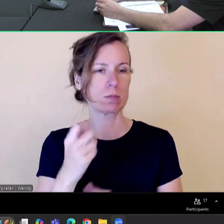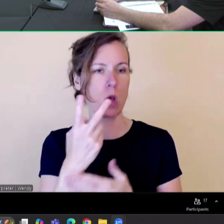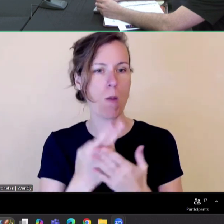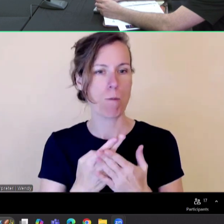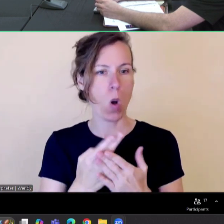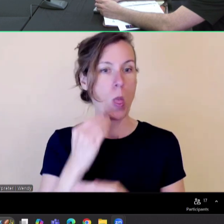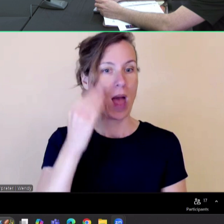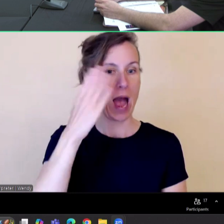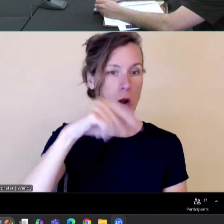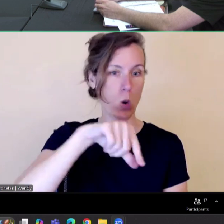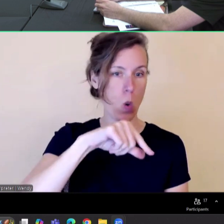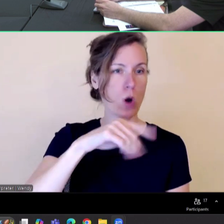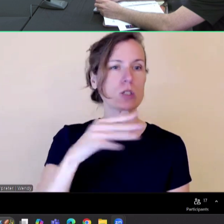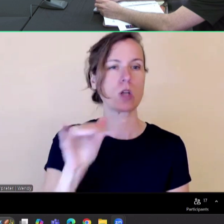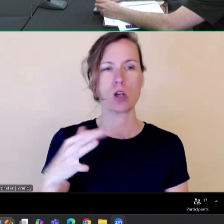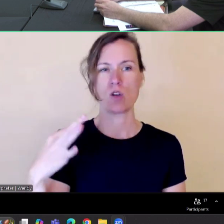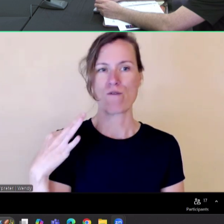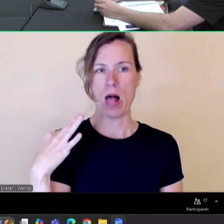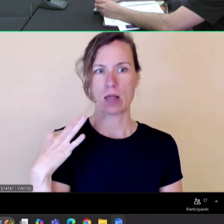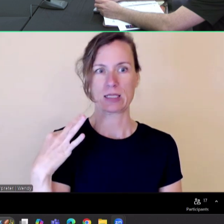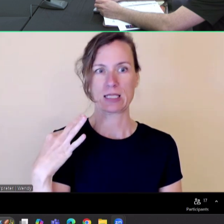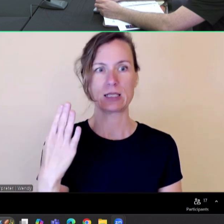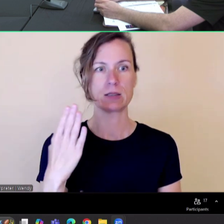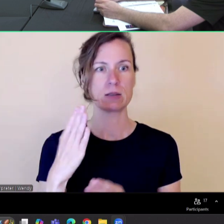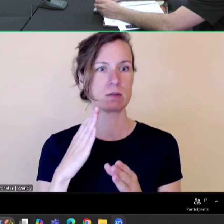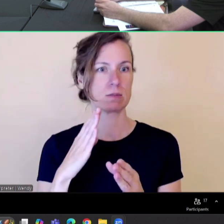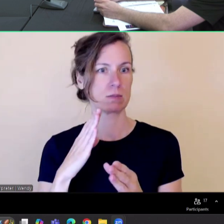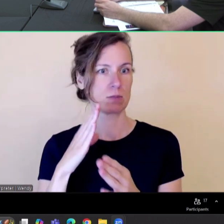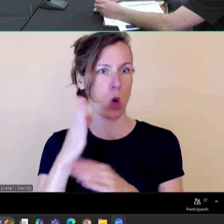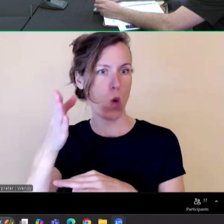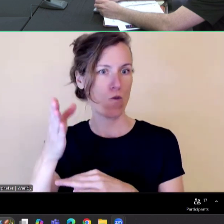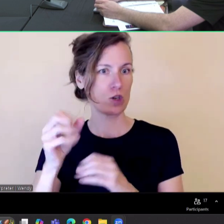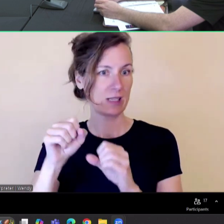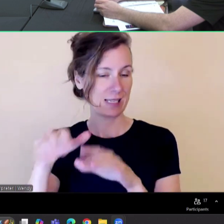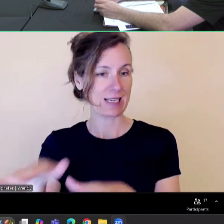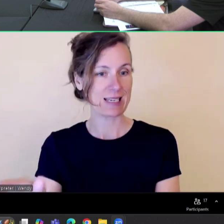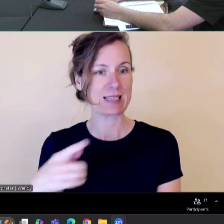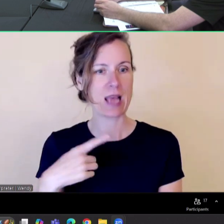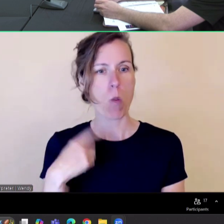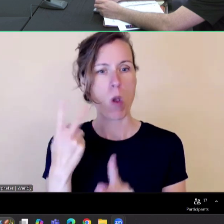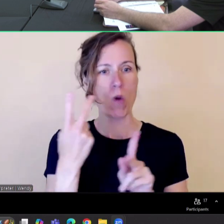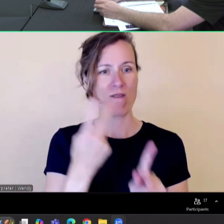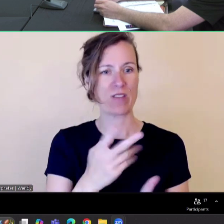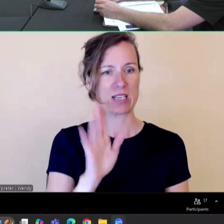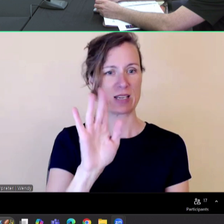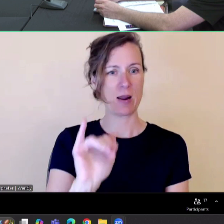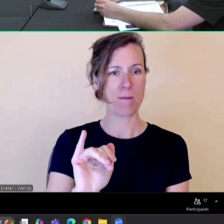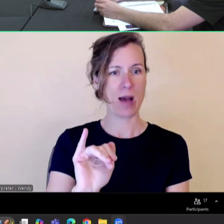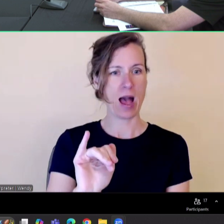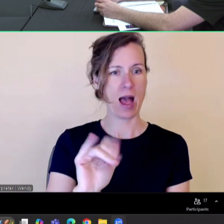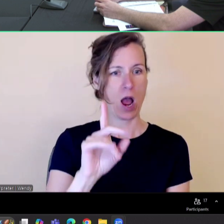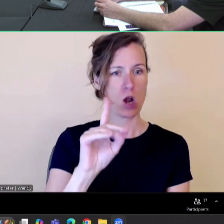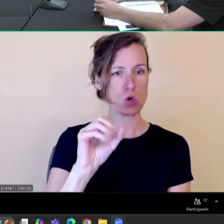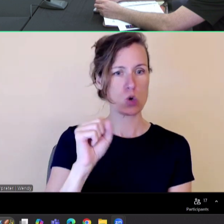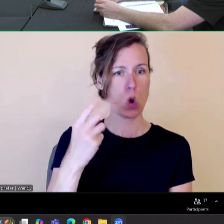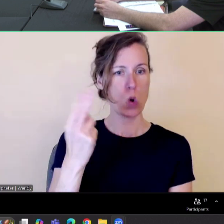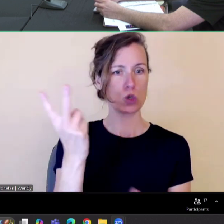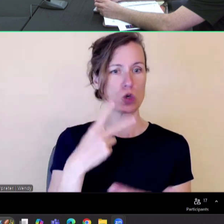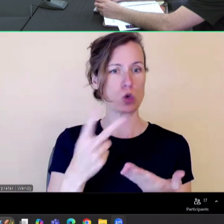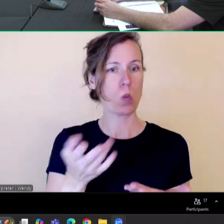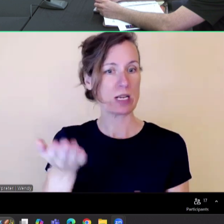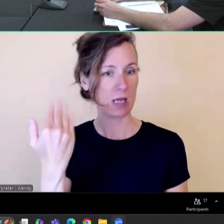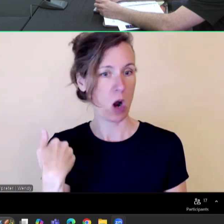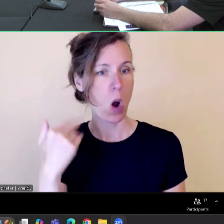headquarters, and they were visited by DOJ 2 weeks ago, and political appointees let them in on a Friday afternoon. They got access to